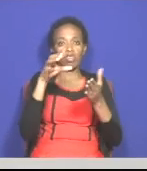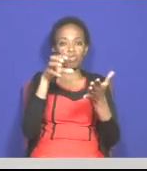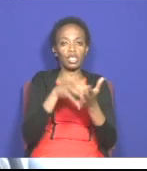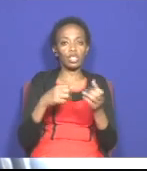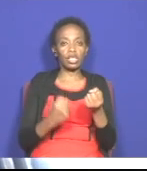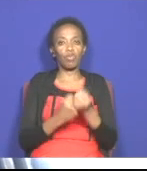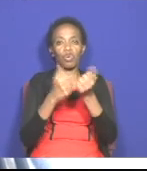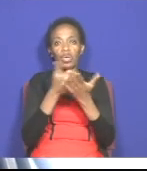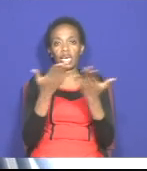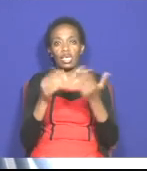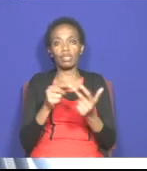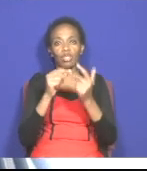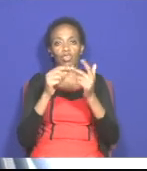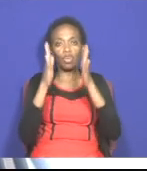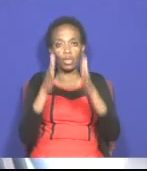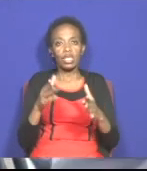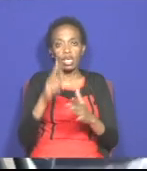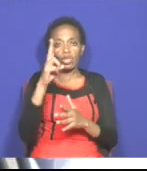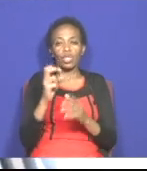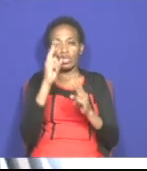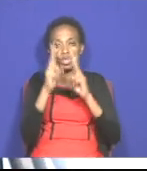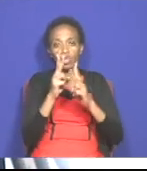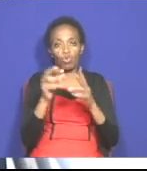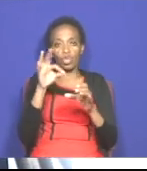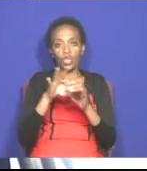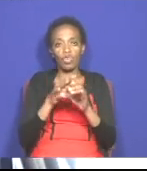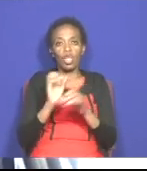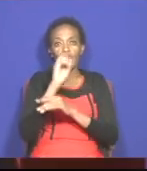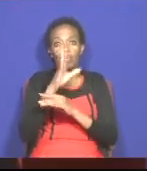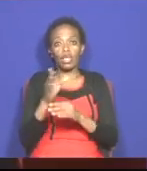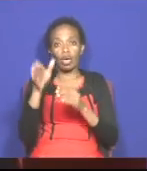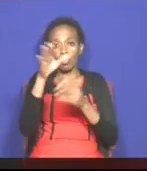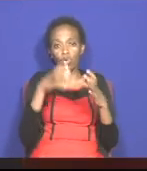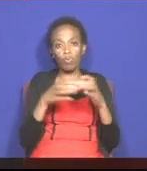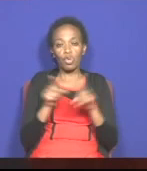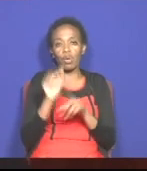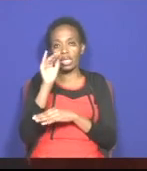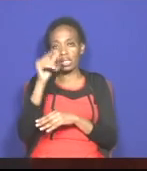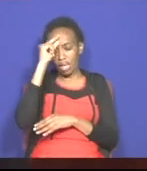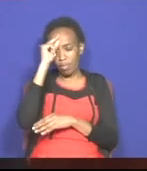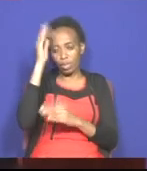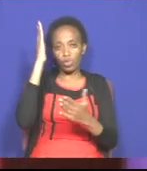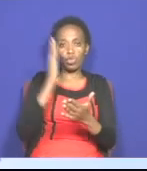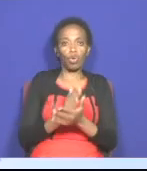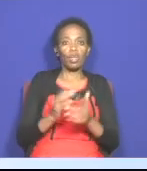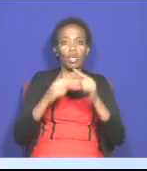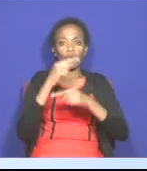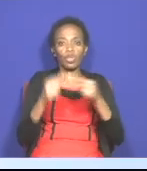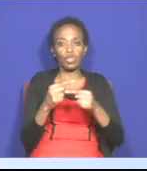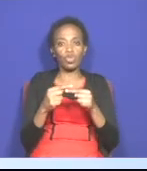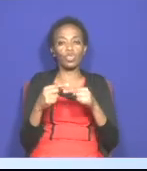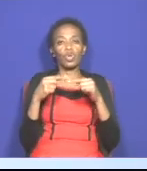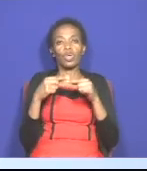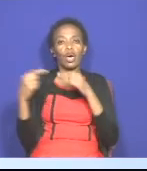support of any specific candidate in the 2022 elections, the media sector group has called on the government to stop the continued hostile